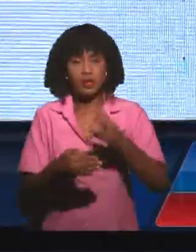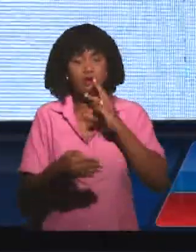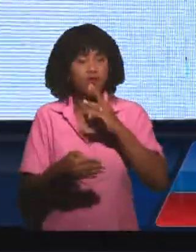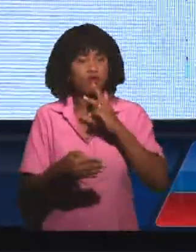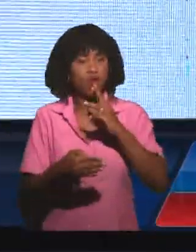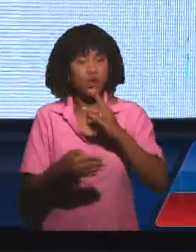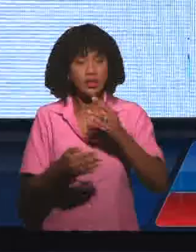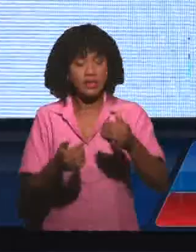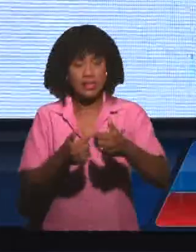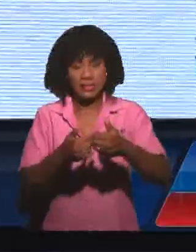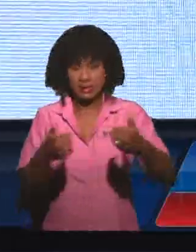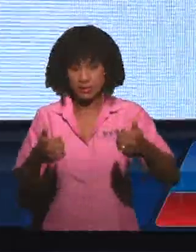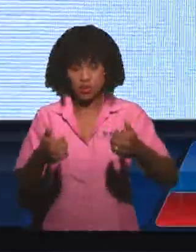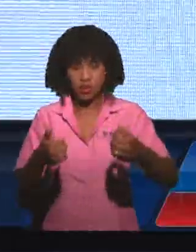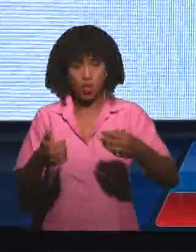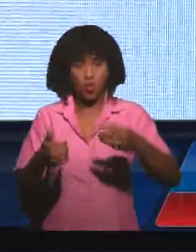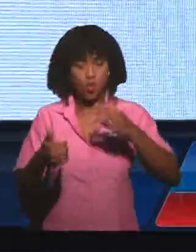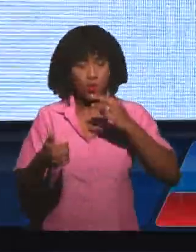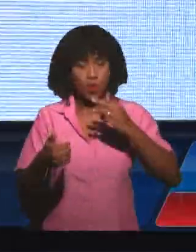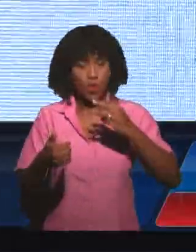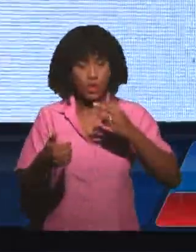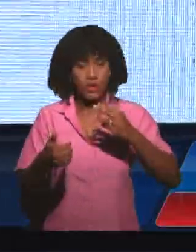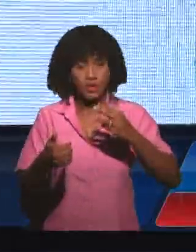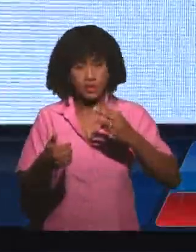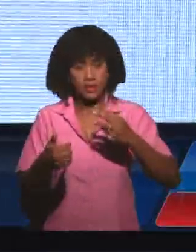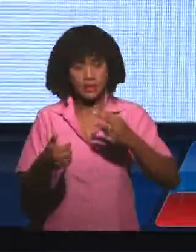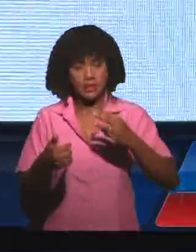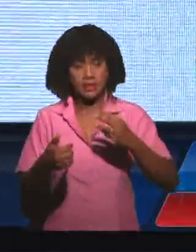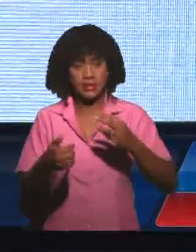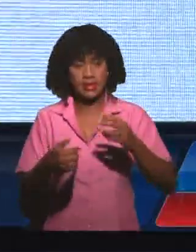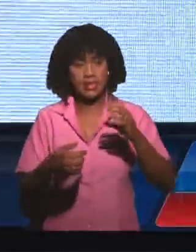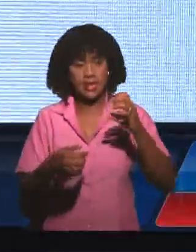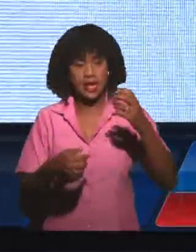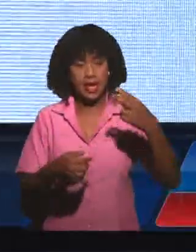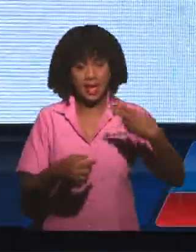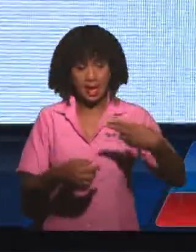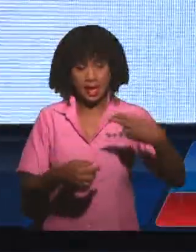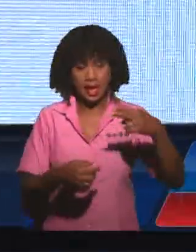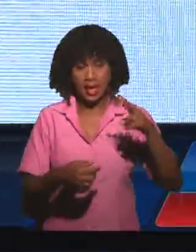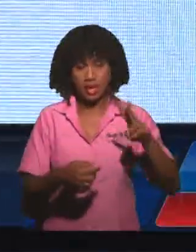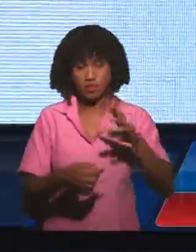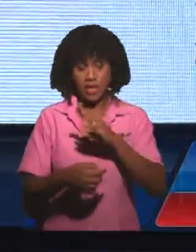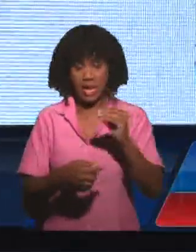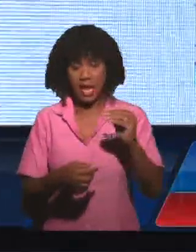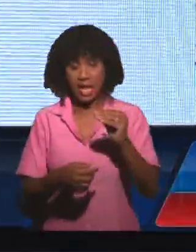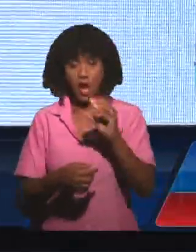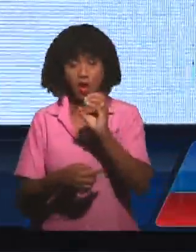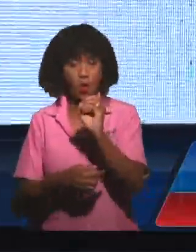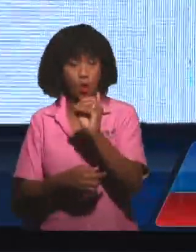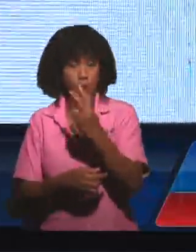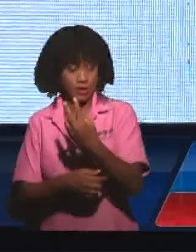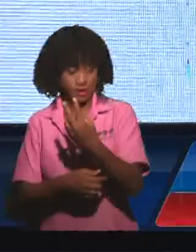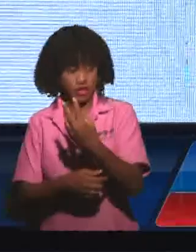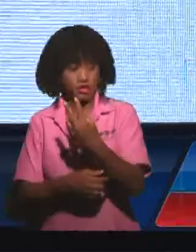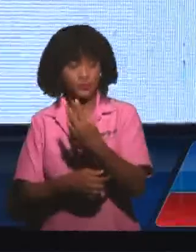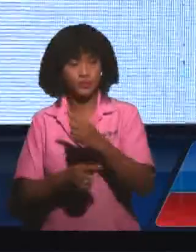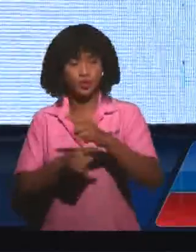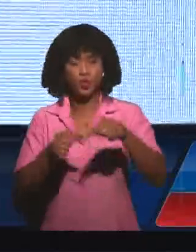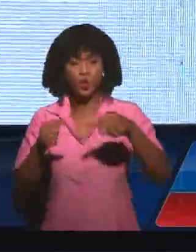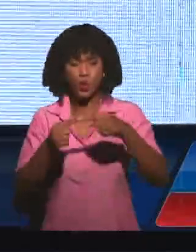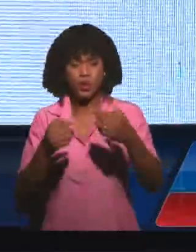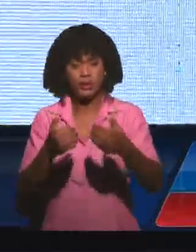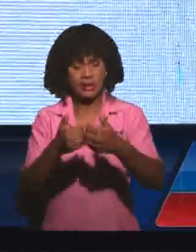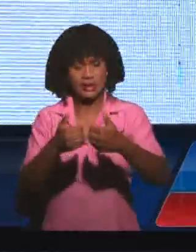basically split our water into hydrogen and oxygen, right? So by splitting